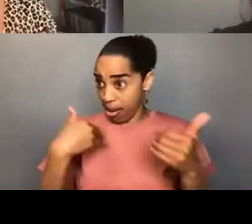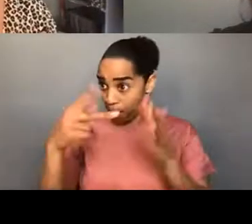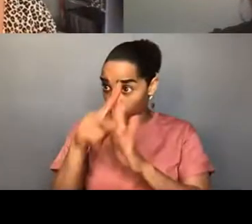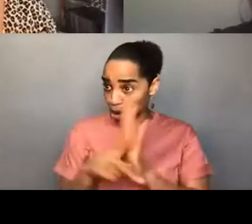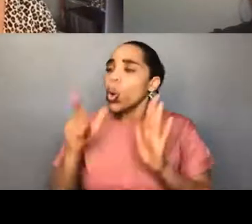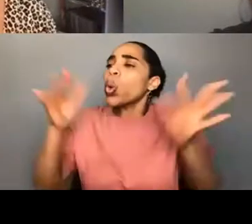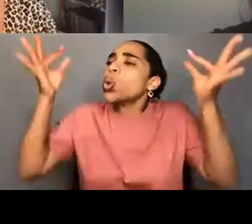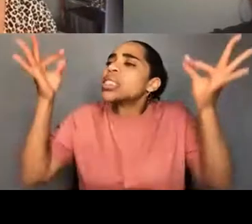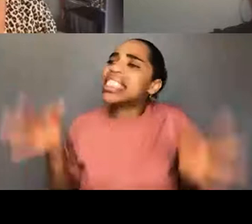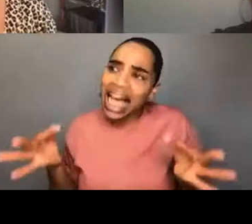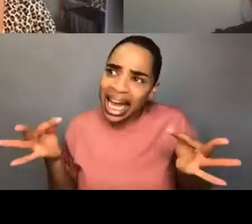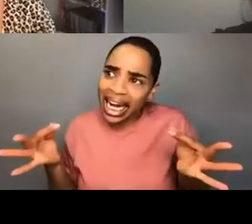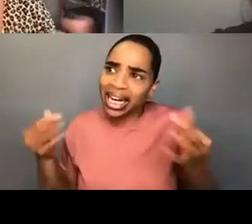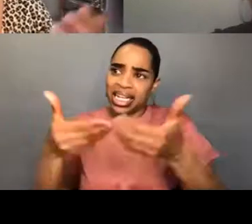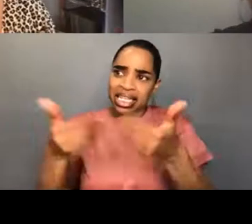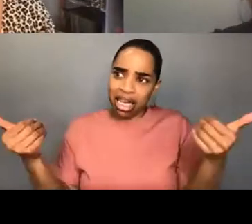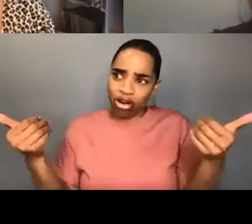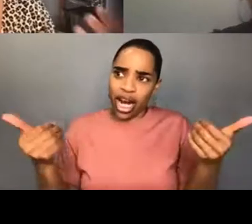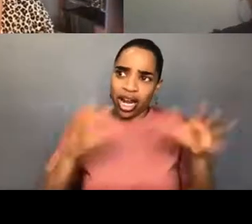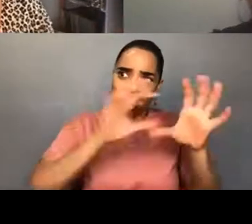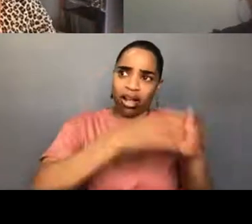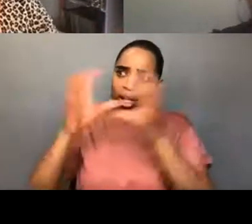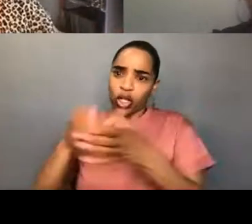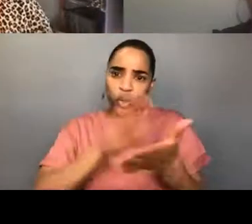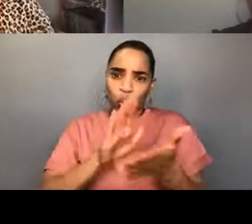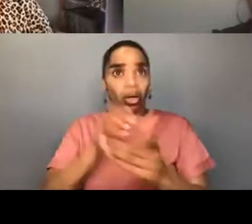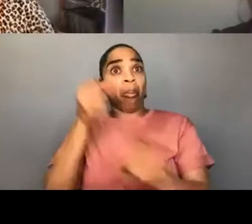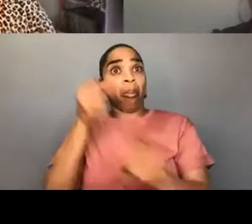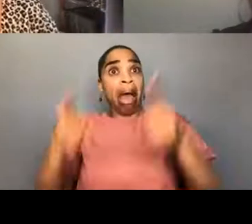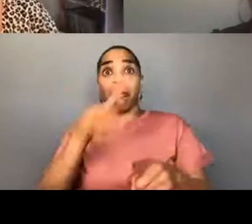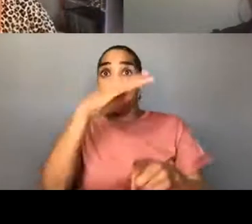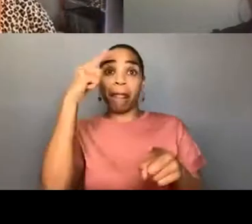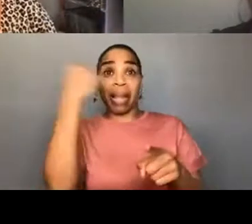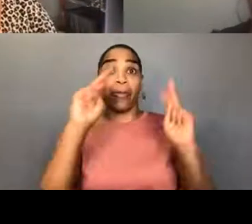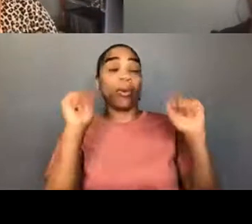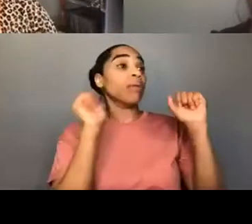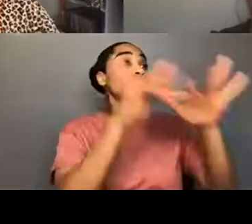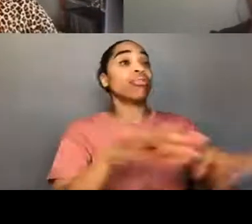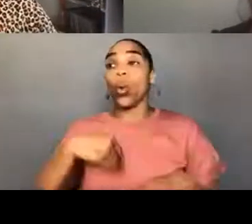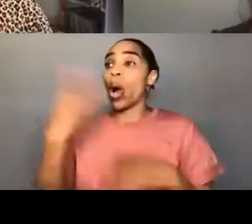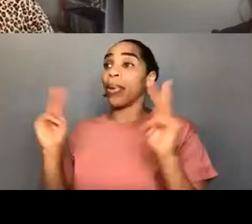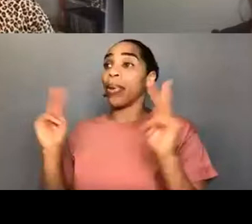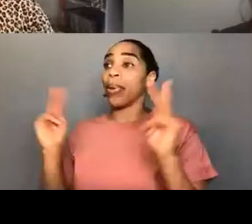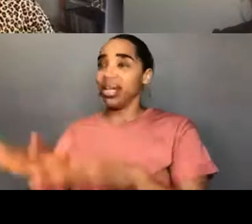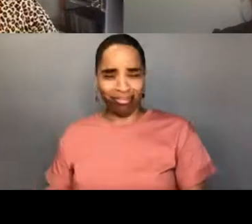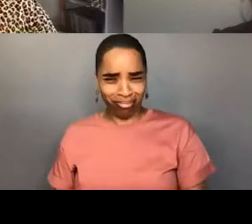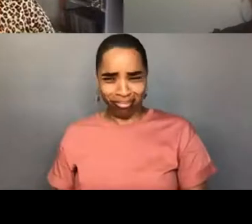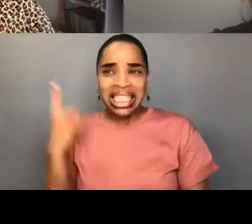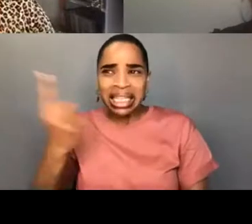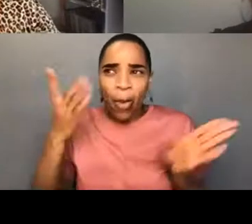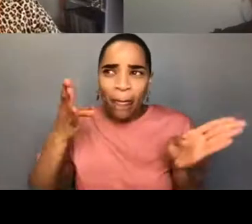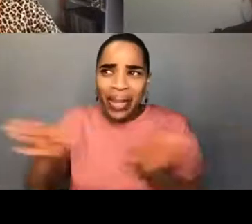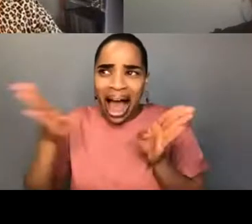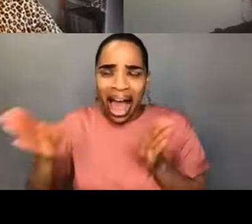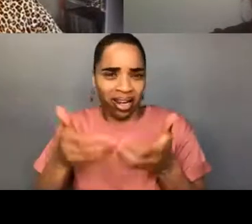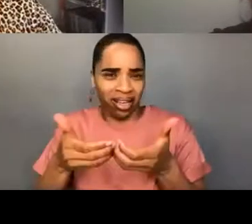making policy decisions that lead to segregated? It's not just incidental, but that's how we've tended to treat it. And so I have really